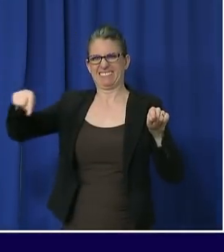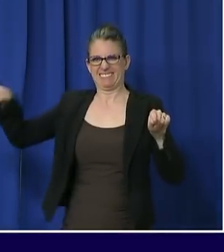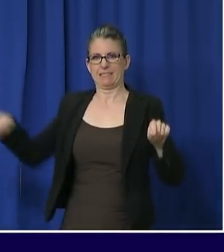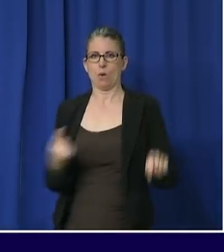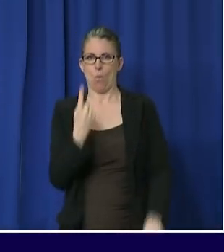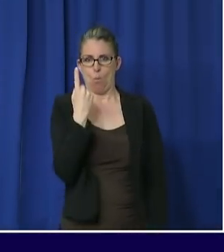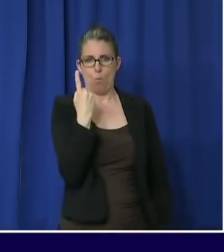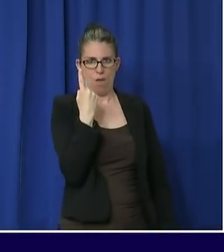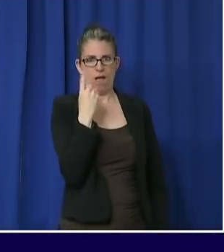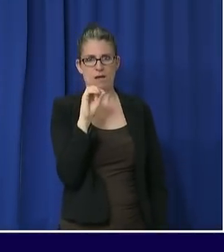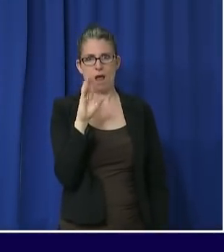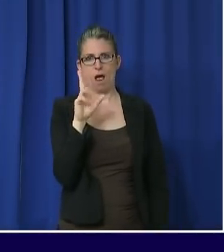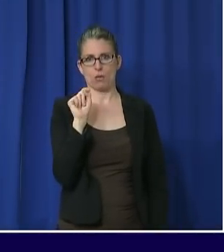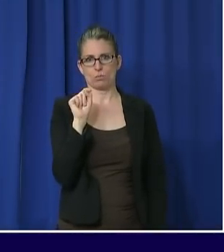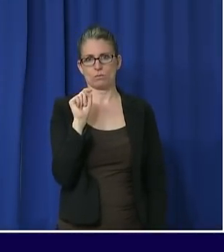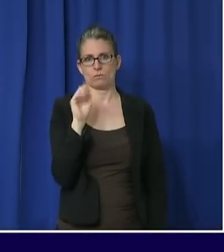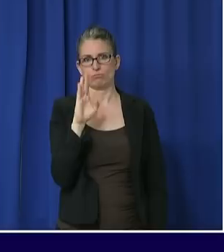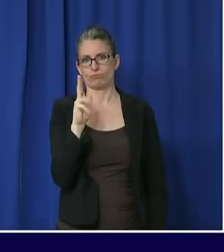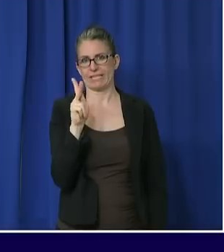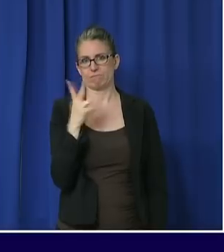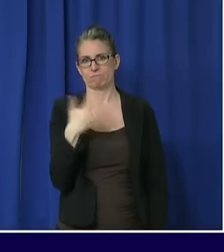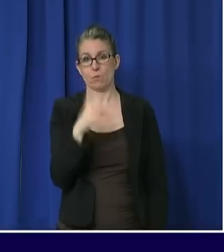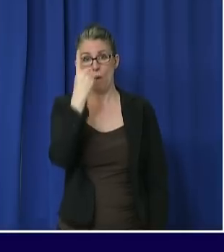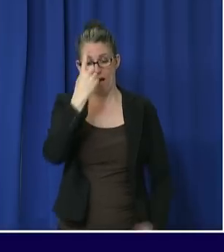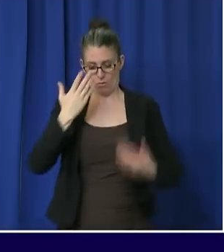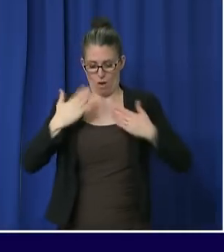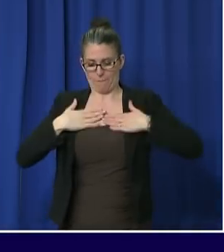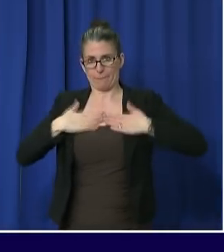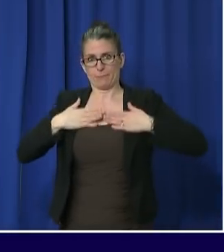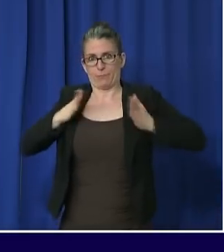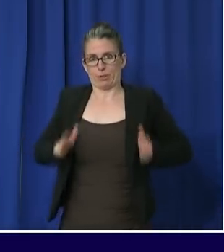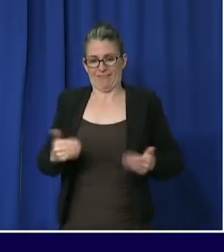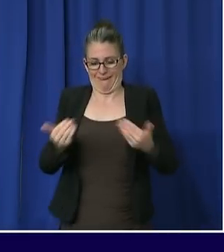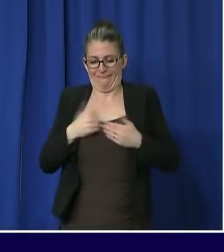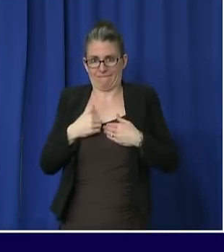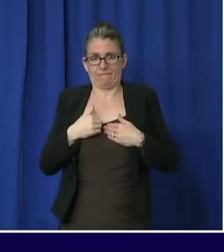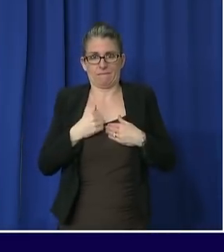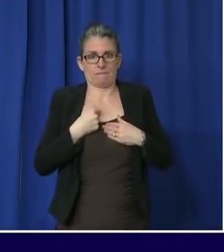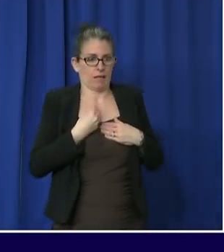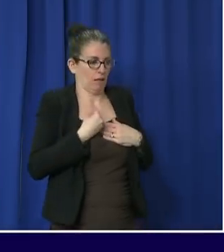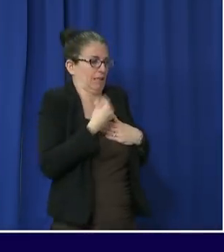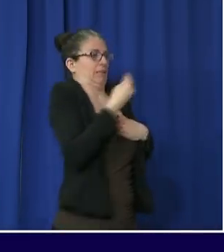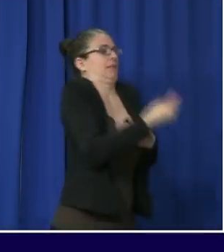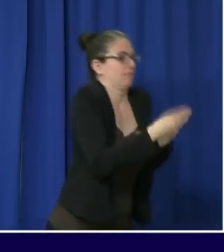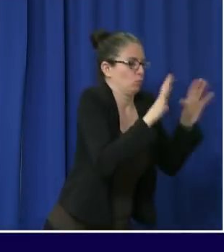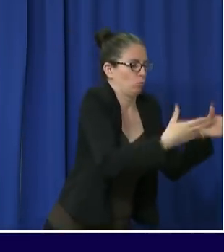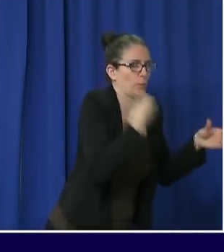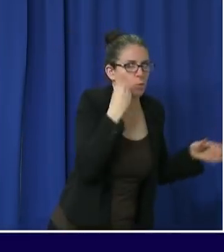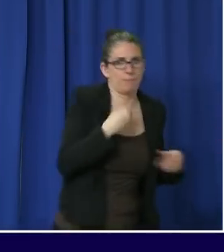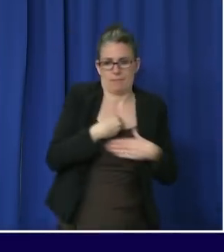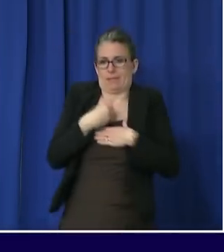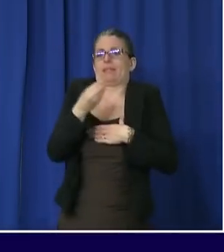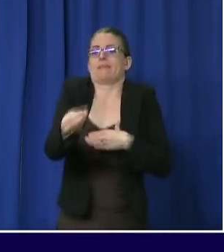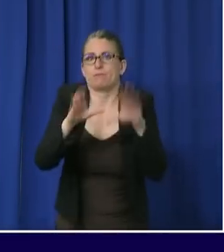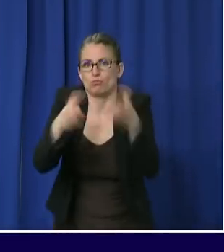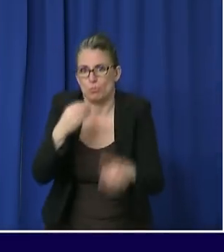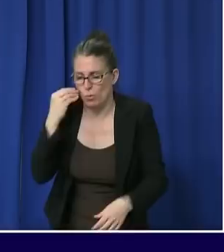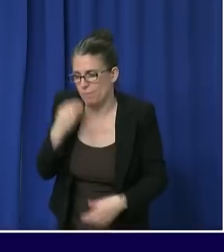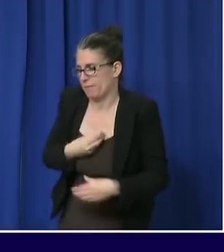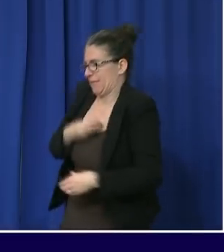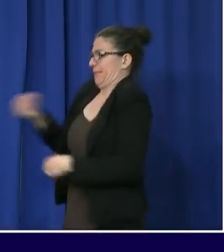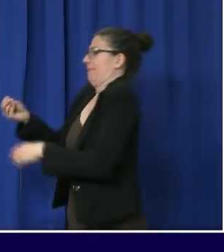outbreaks. A lot of that, candidly, is just the way that we categorize them. The interventions are what really matters. And